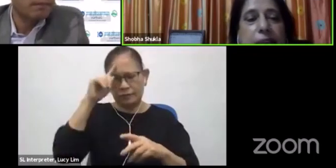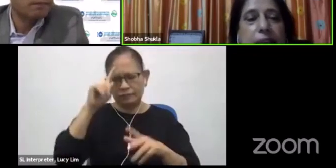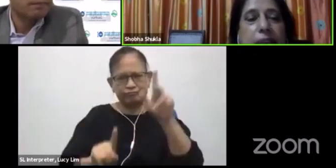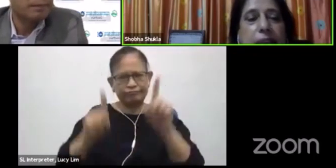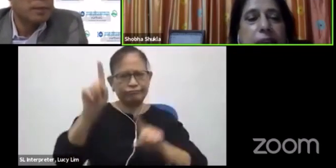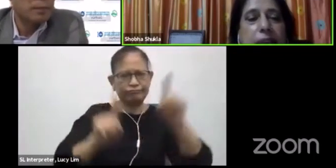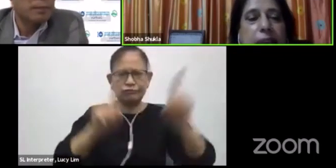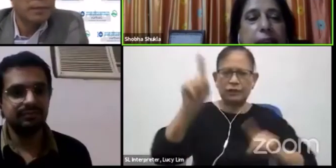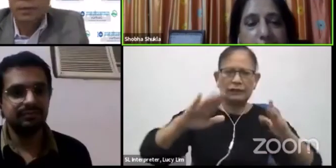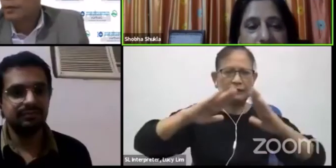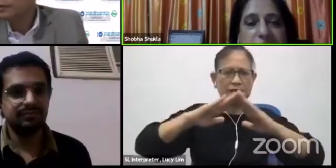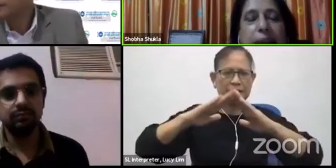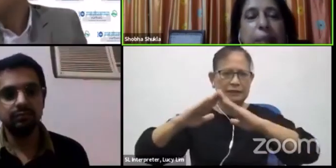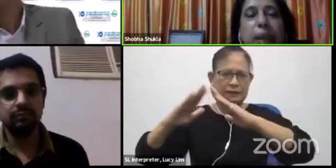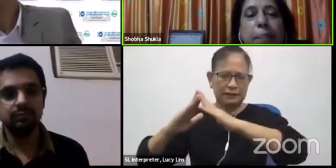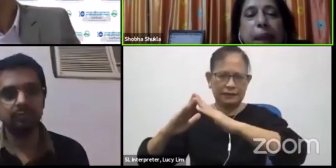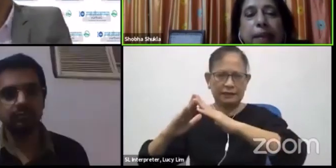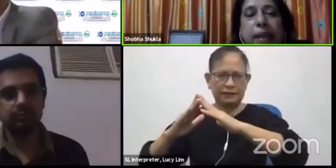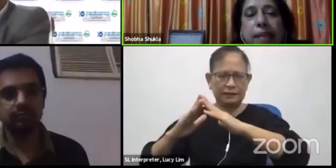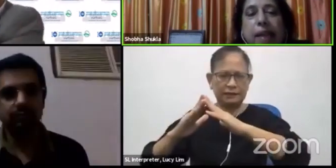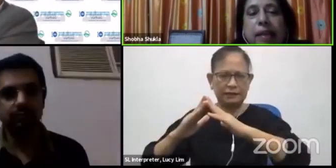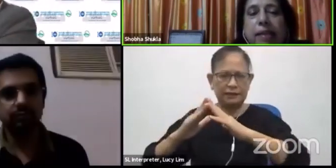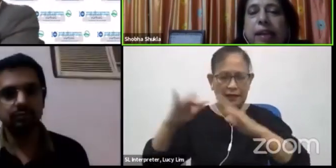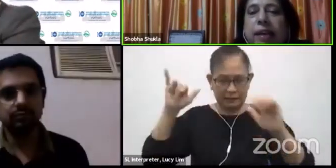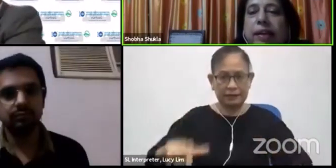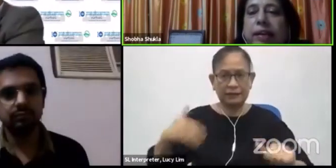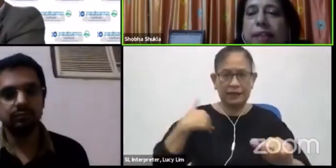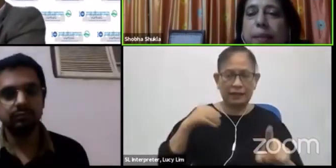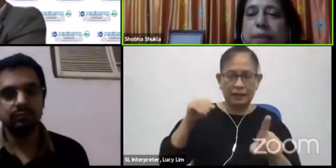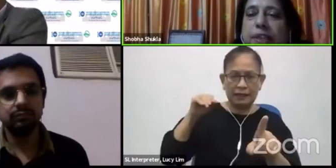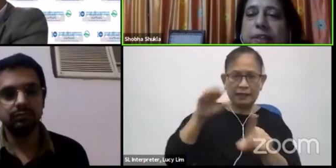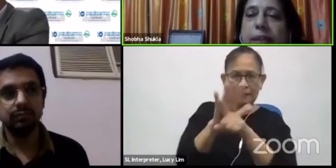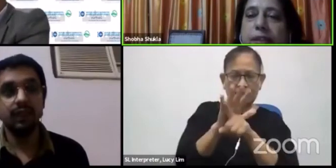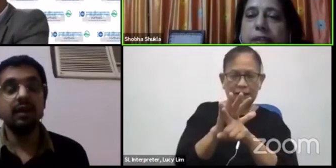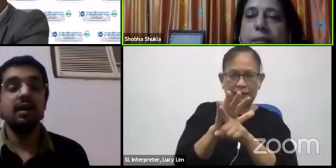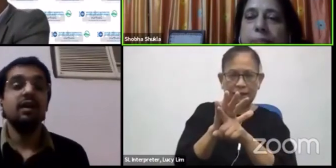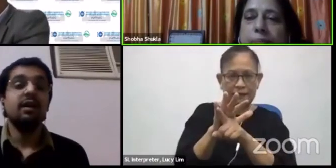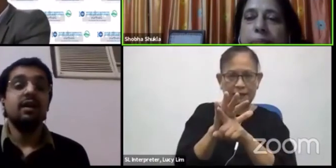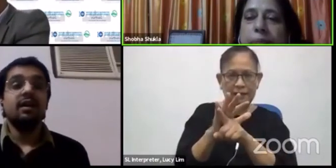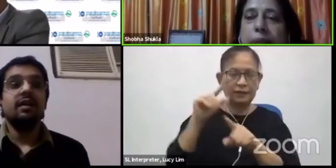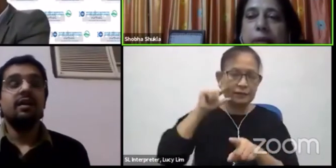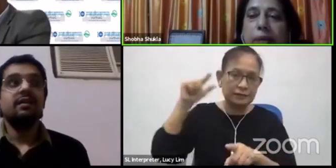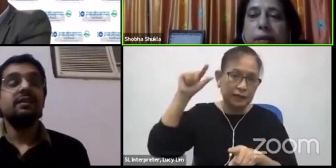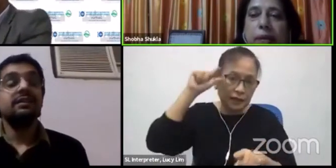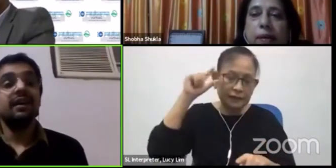done. Has that been impacting SRHR and gender-based violence?